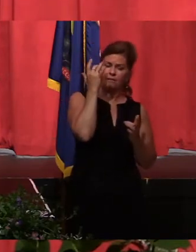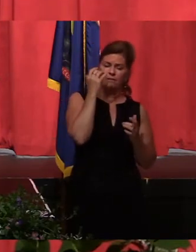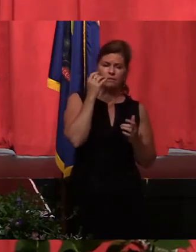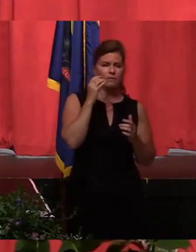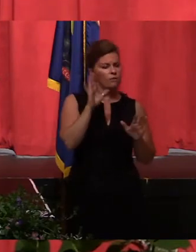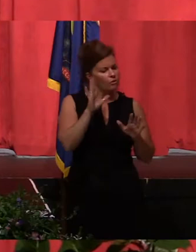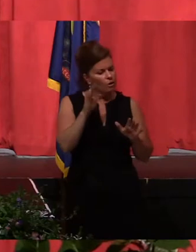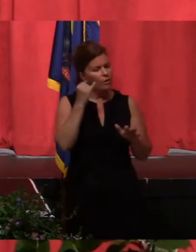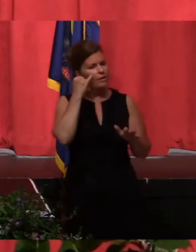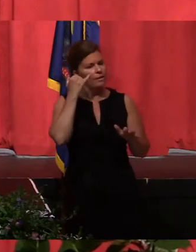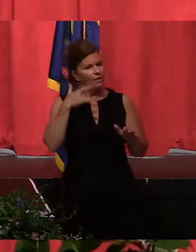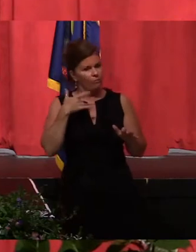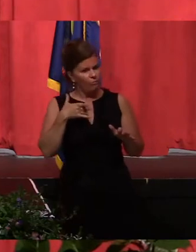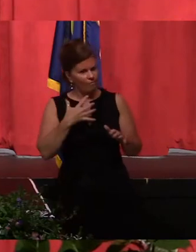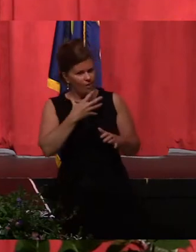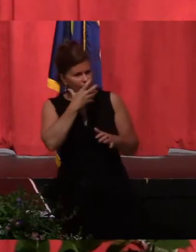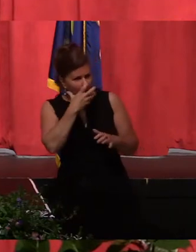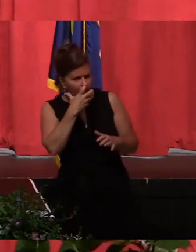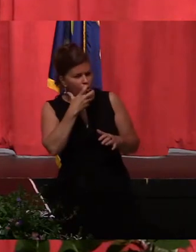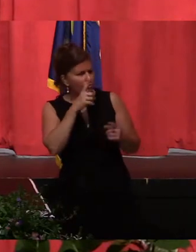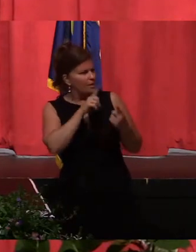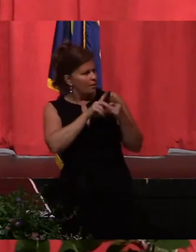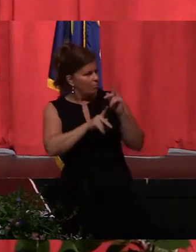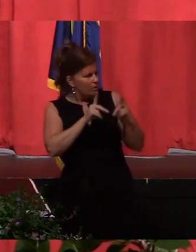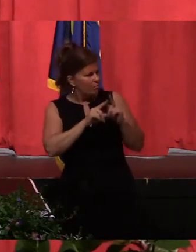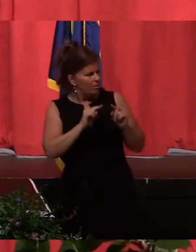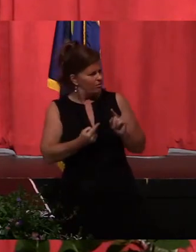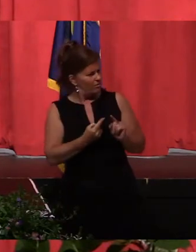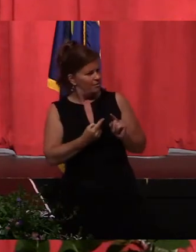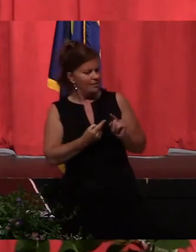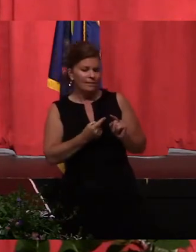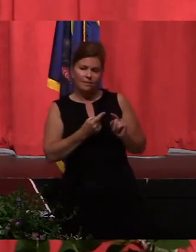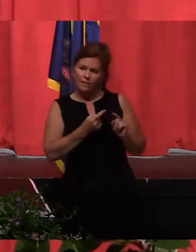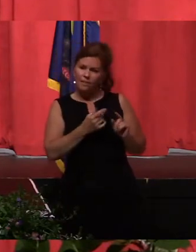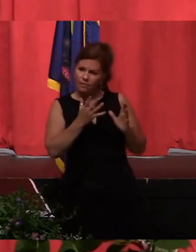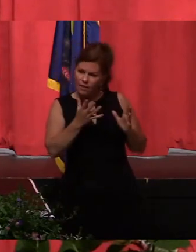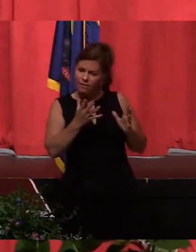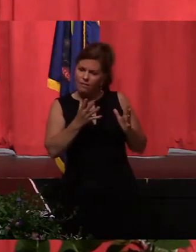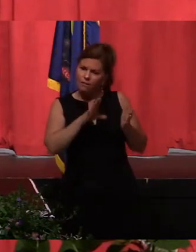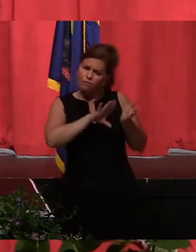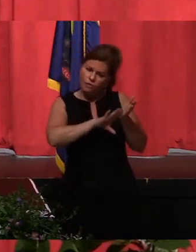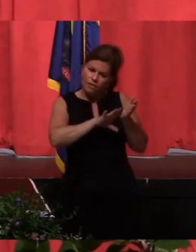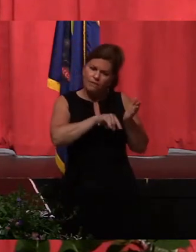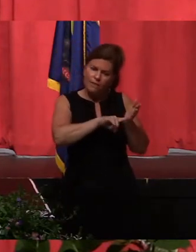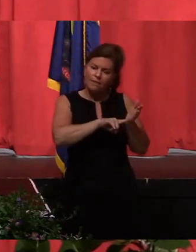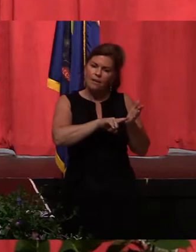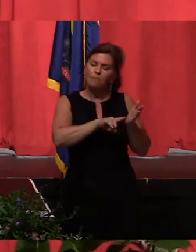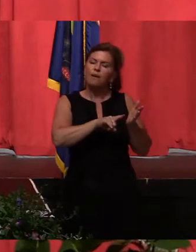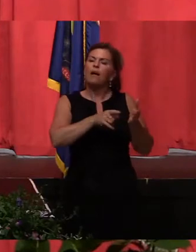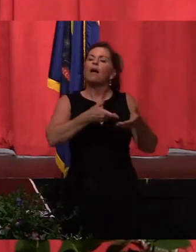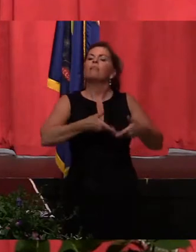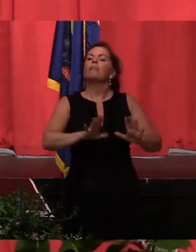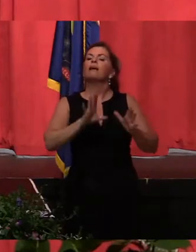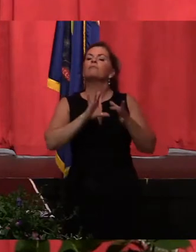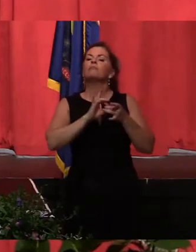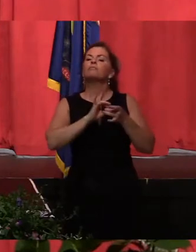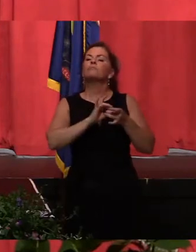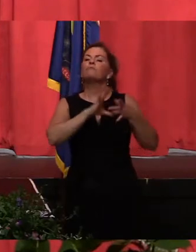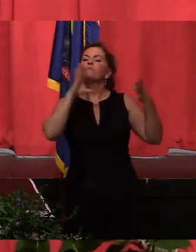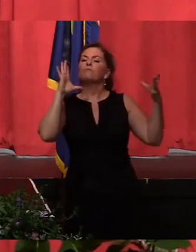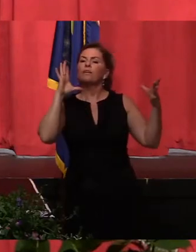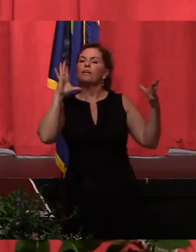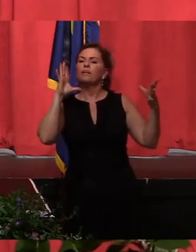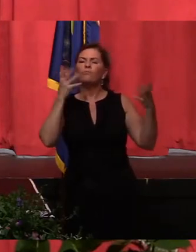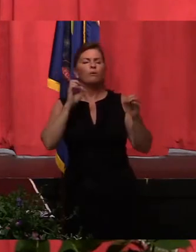anger towards those who wrong us empowers us and keeps us from becoming entrapped into bitter and